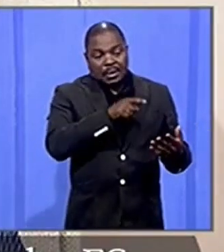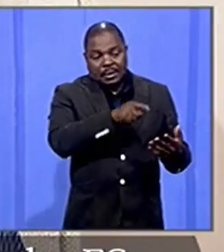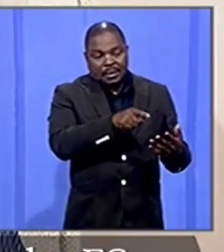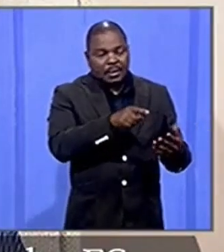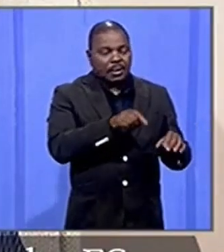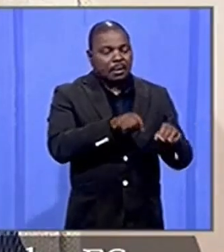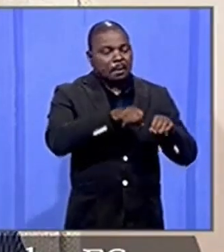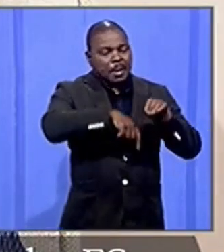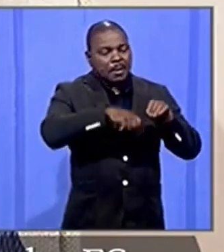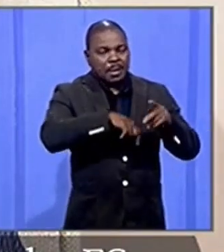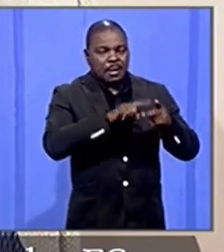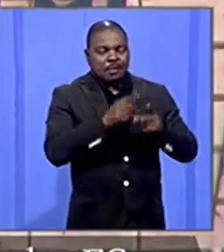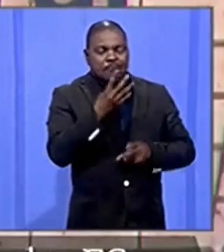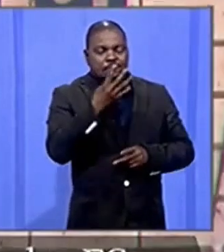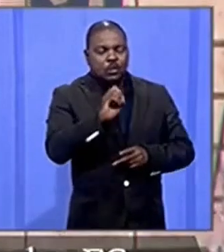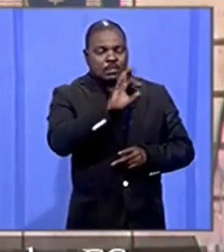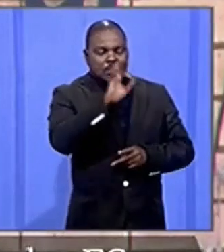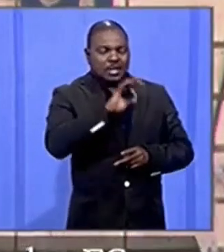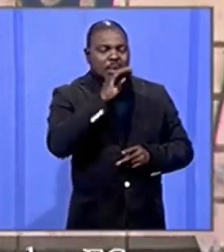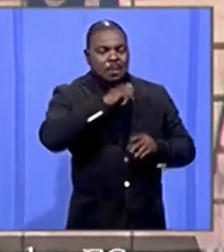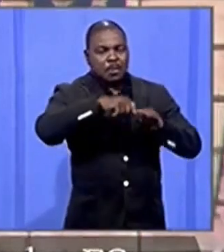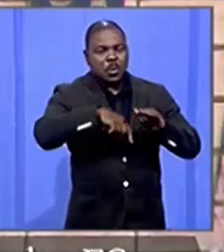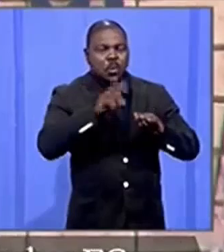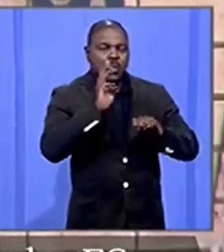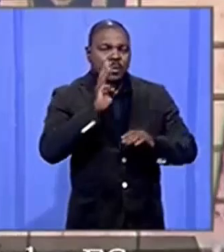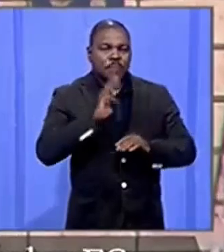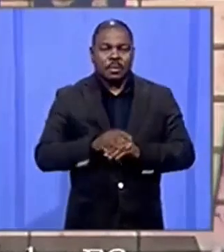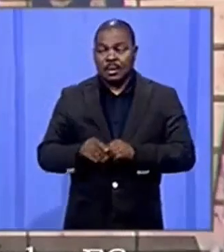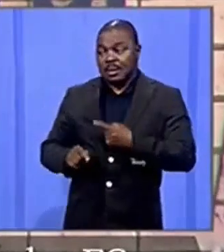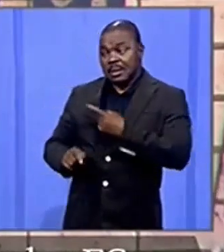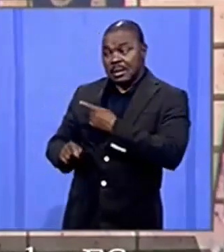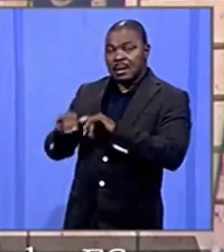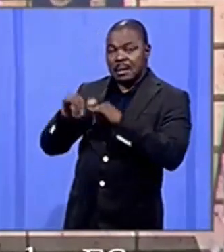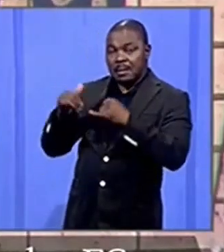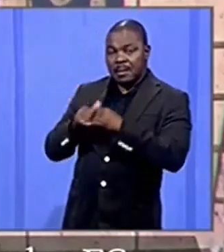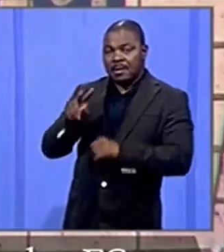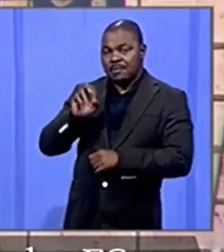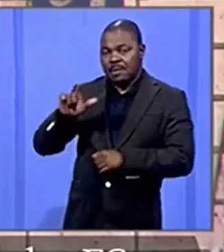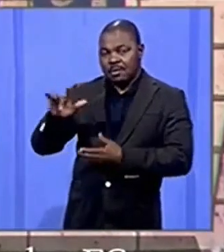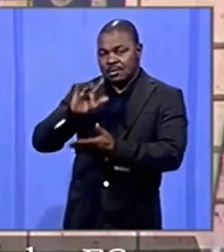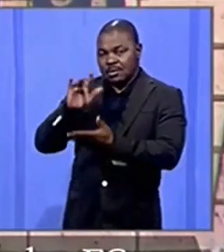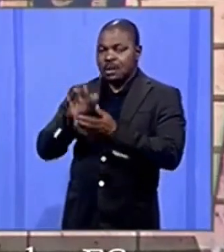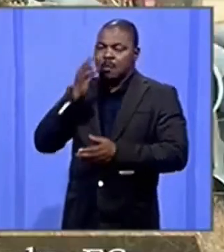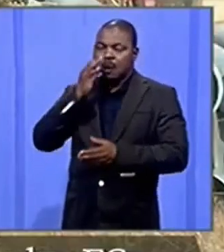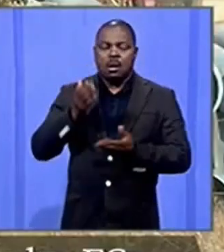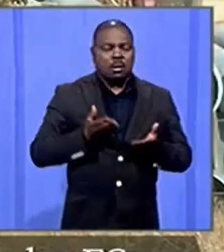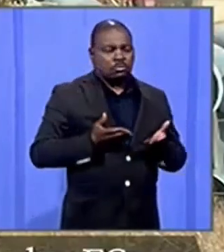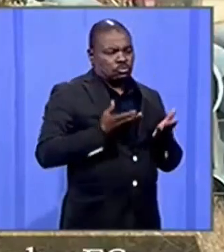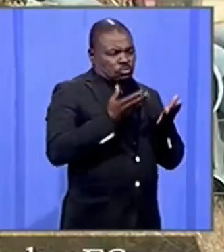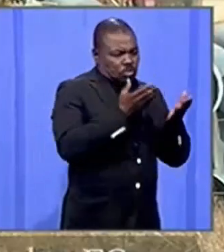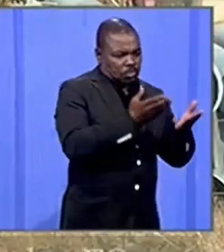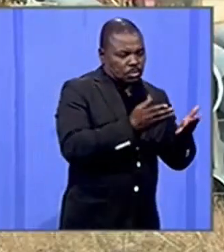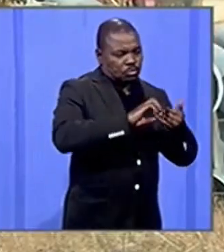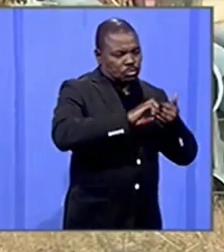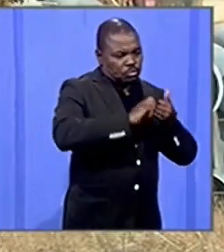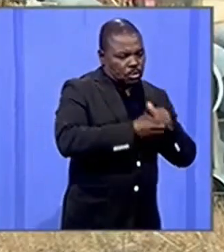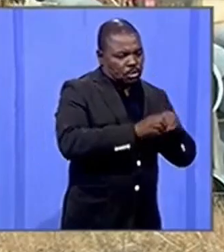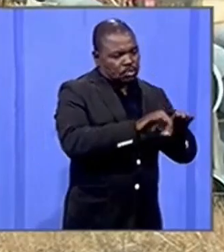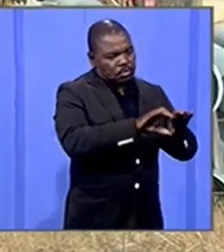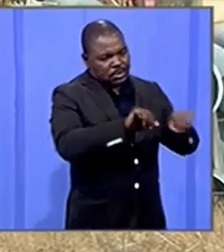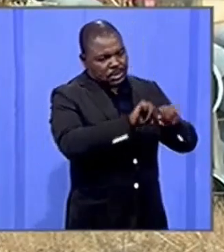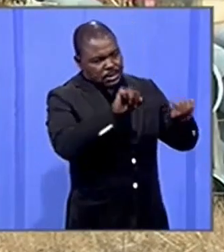that 40% of that is to burst pipes. Vaal Central Yare e tswelela go tshegetsa bomasepala go tlhokomela mafaratlhatlha go tila go